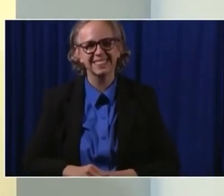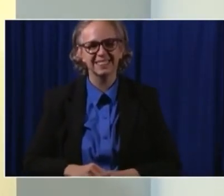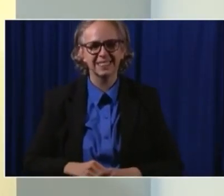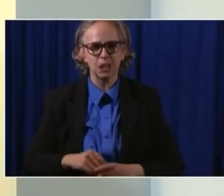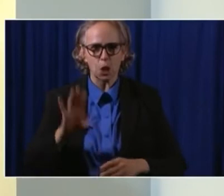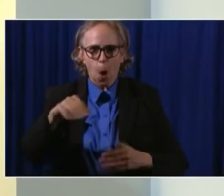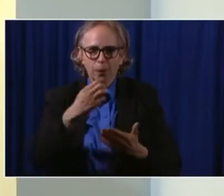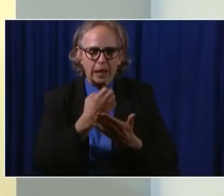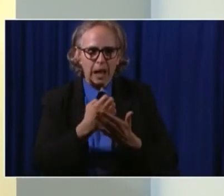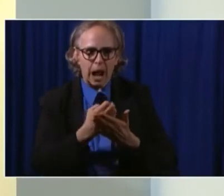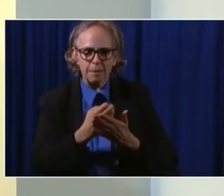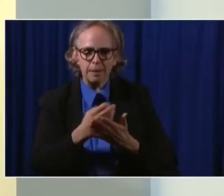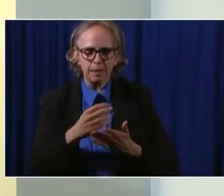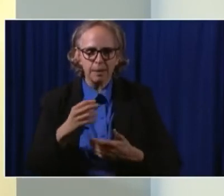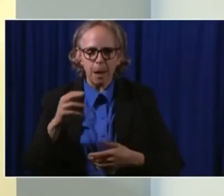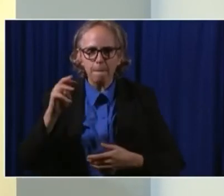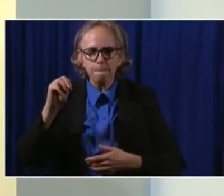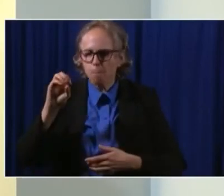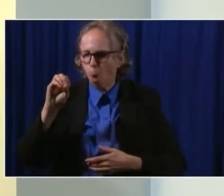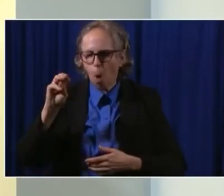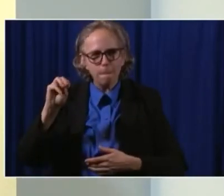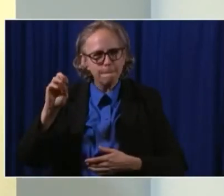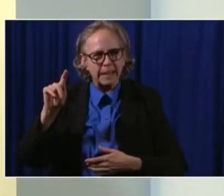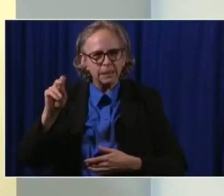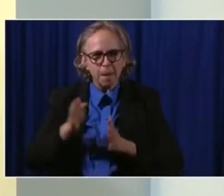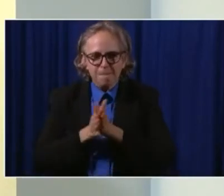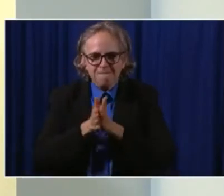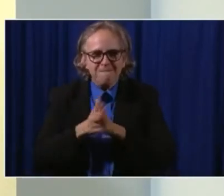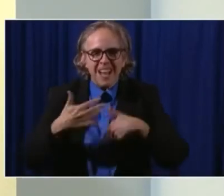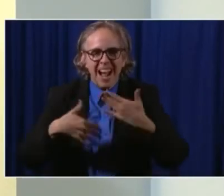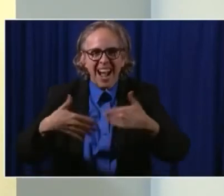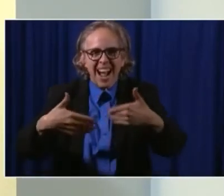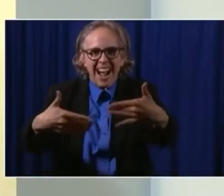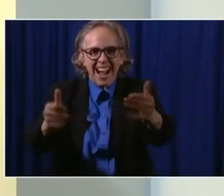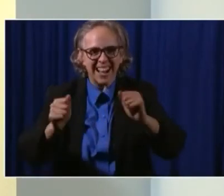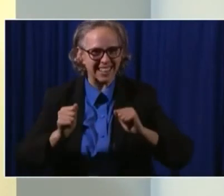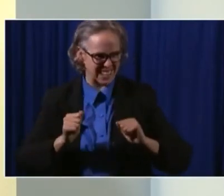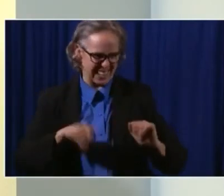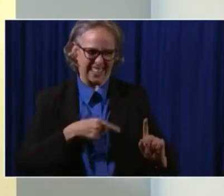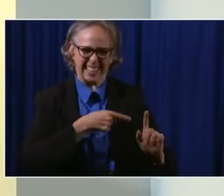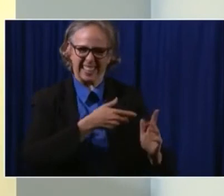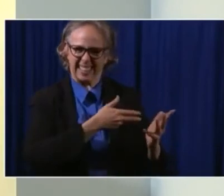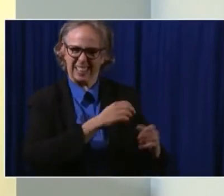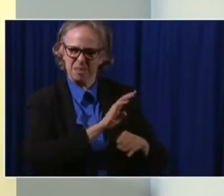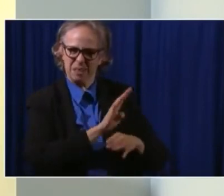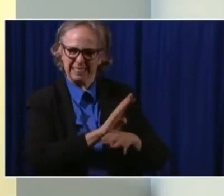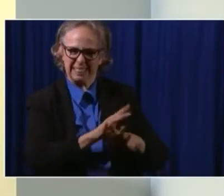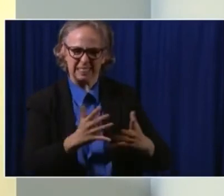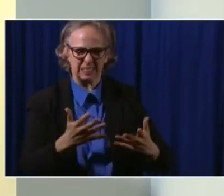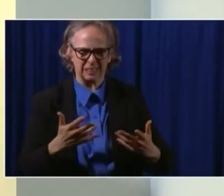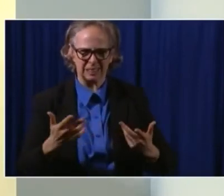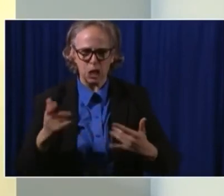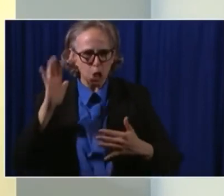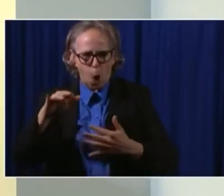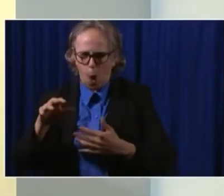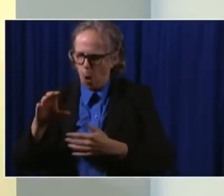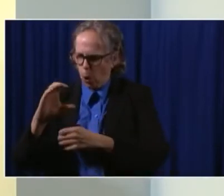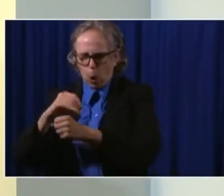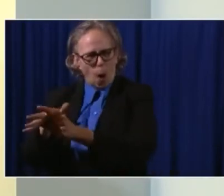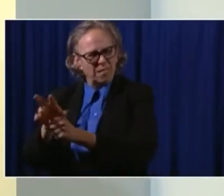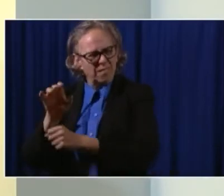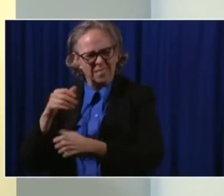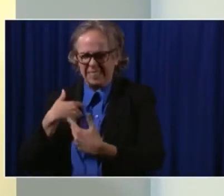momentum that's being generated as we battle COVID and hopefully prevail in this fight, both